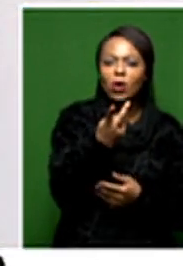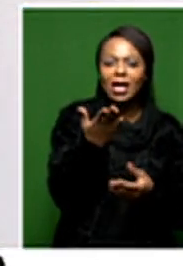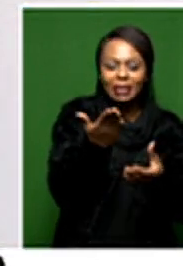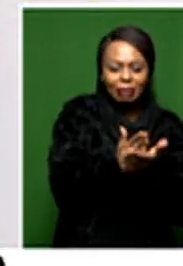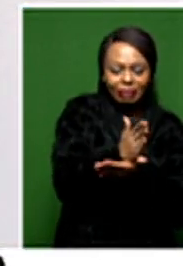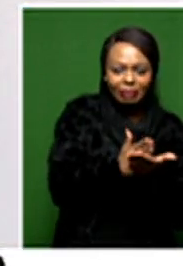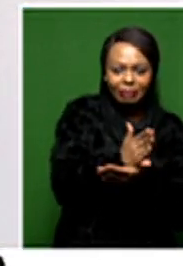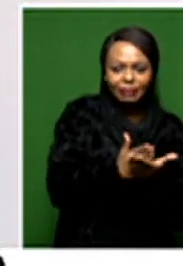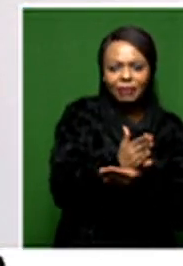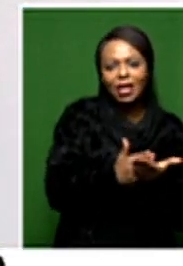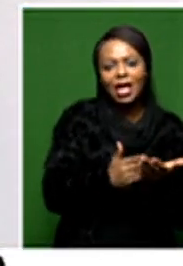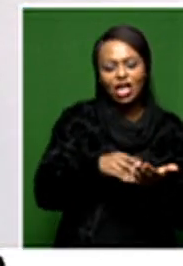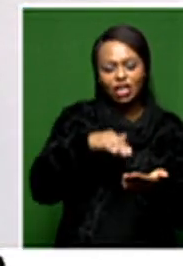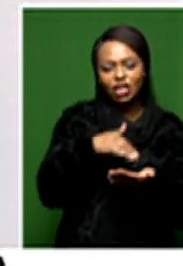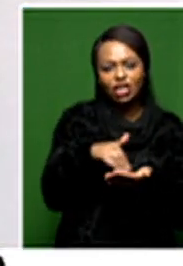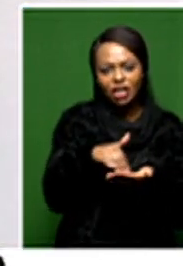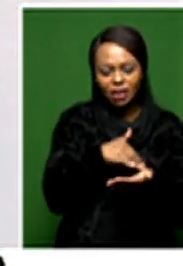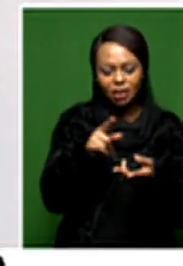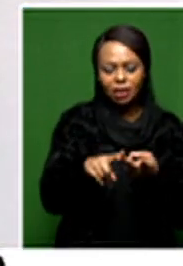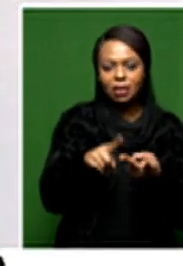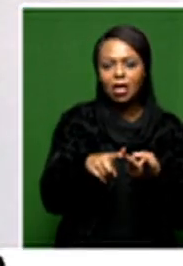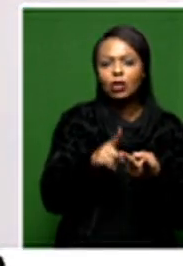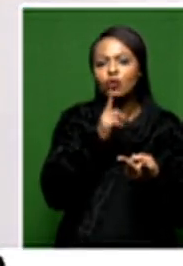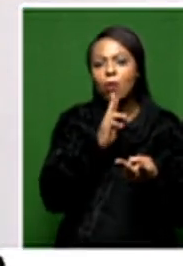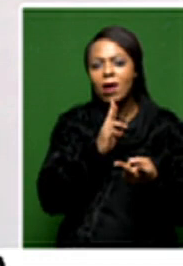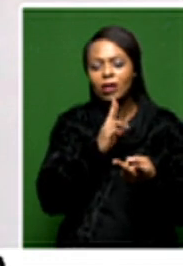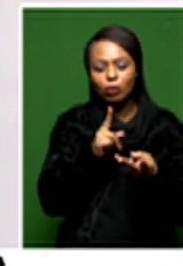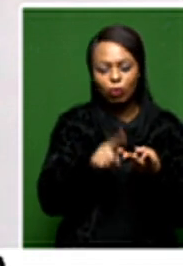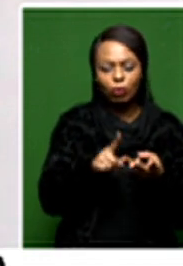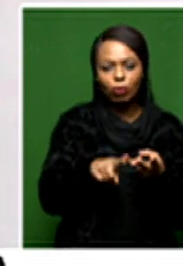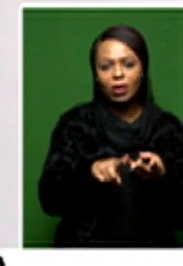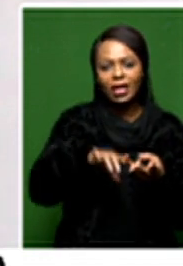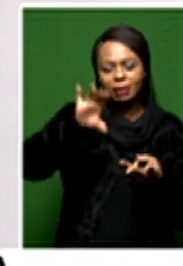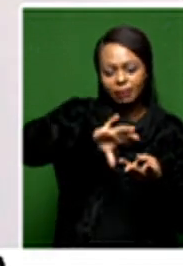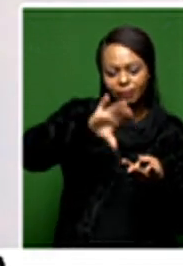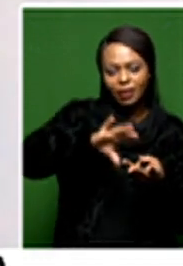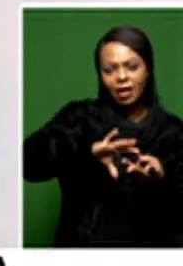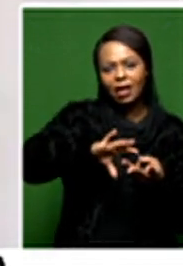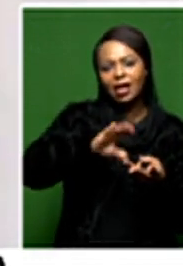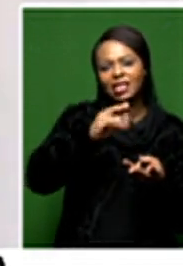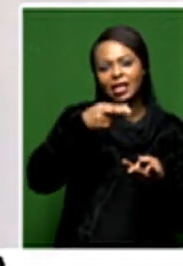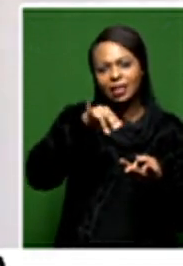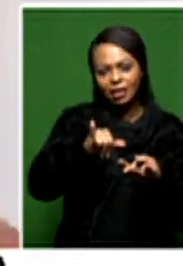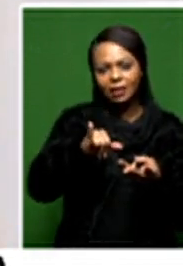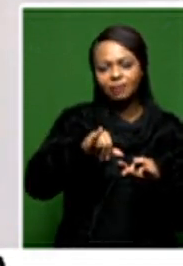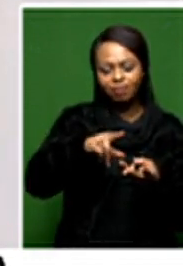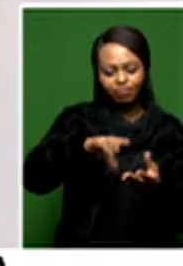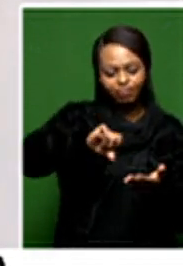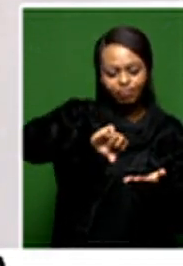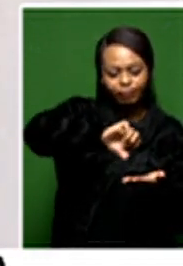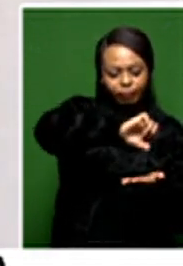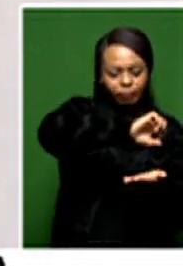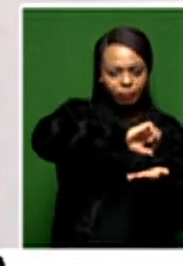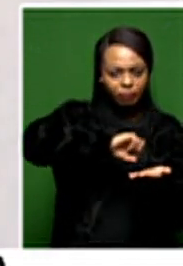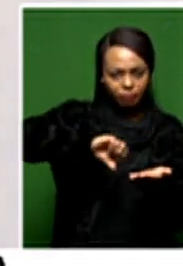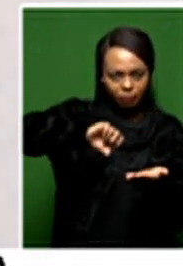fill that with cheese, tomatoes, onions, chutney, butter on the outside. You put it in a hinge grid, so a grid that